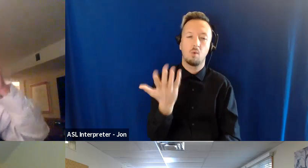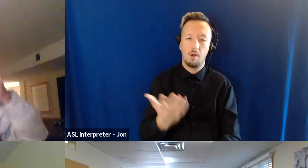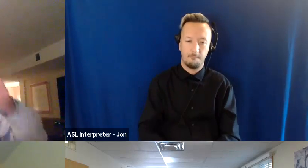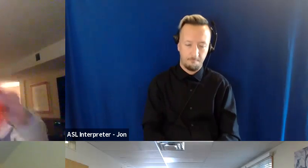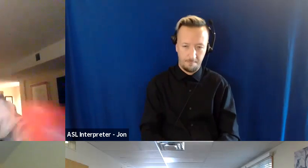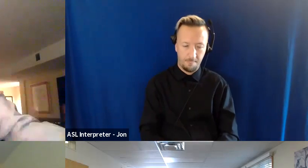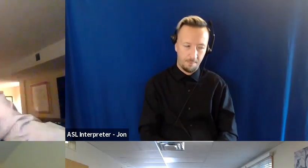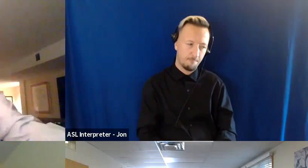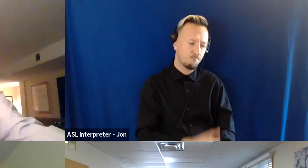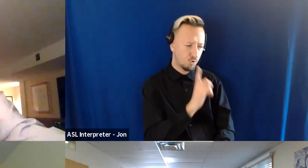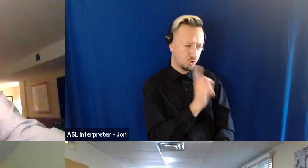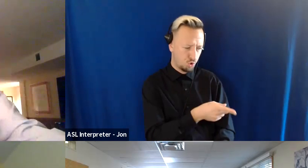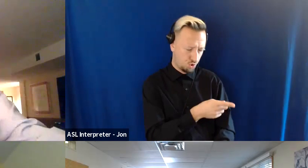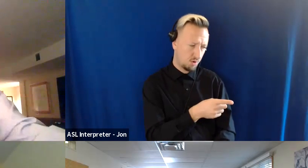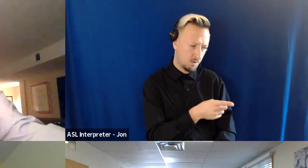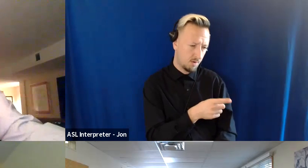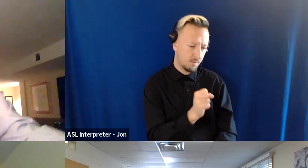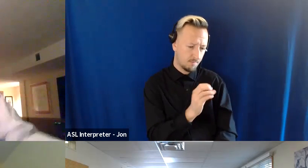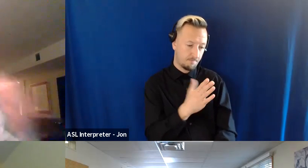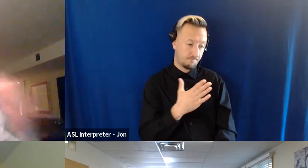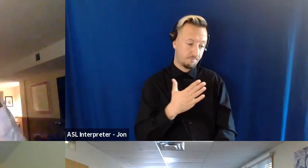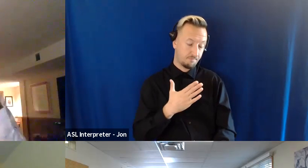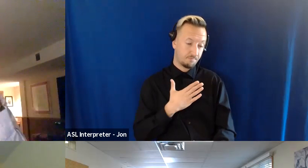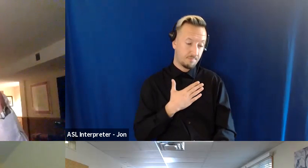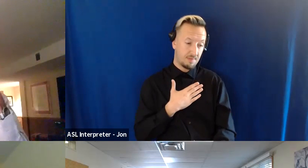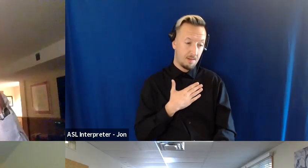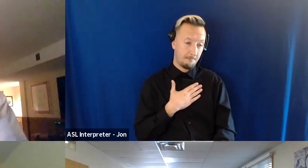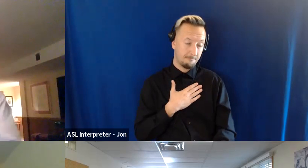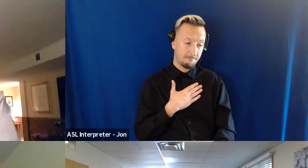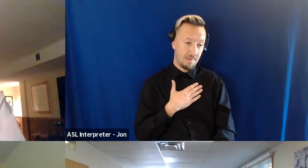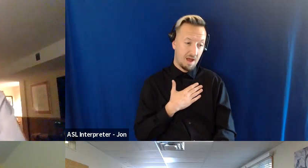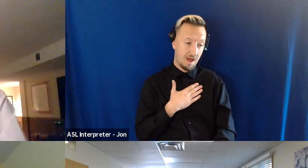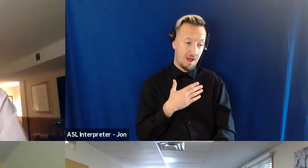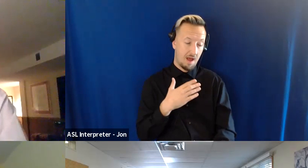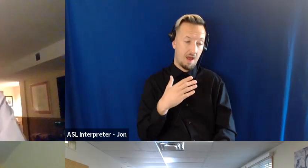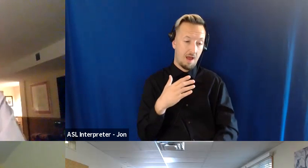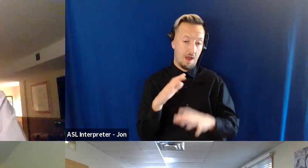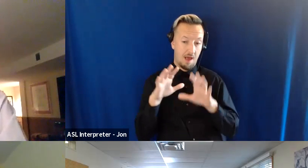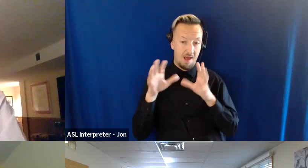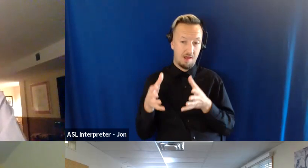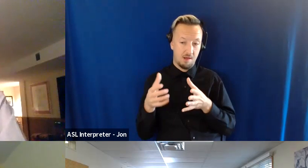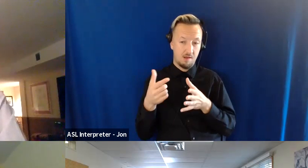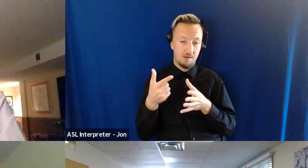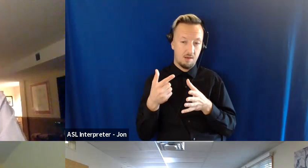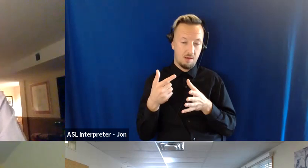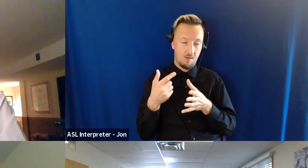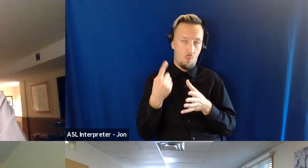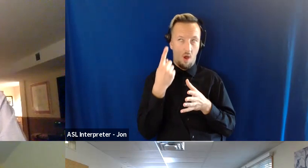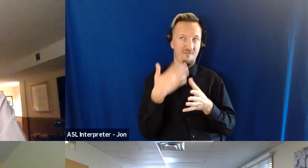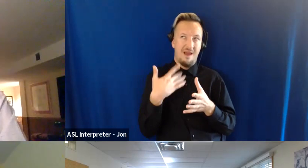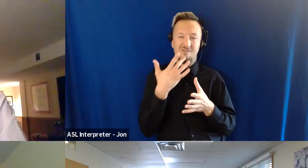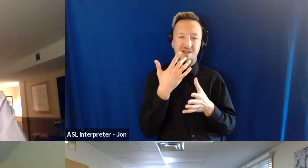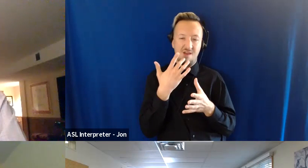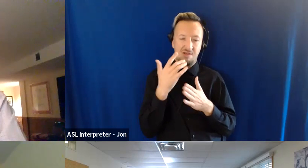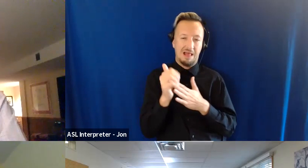Sure. In my generation, one of my favorite independent living